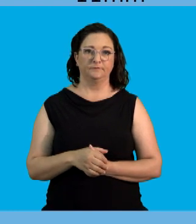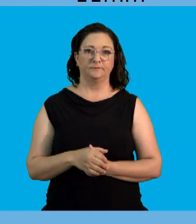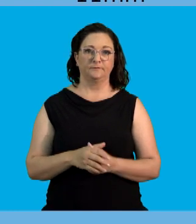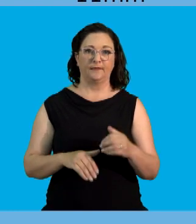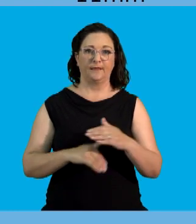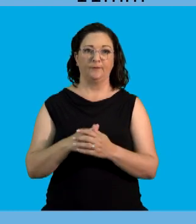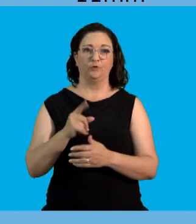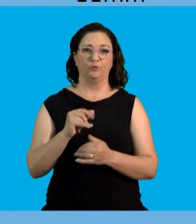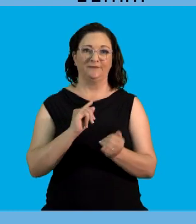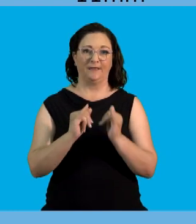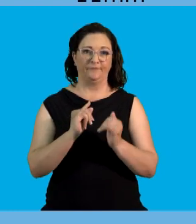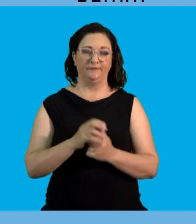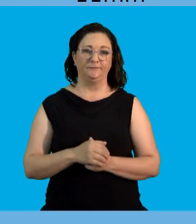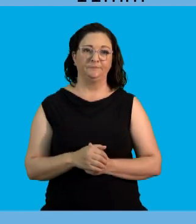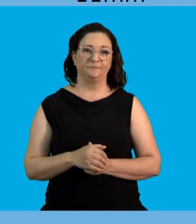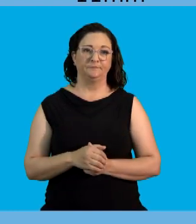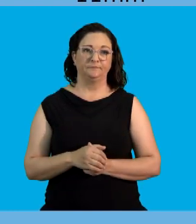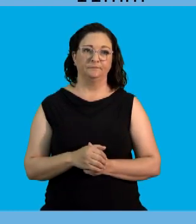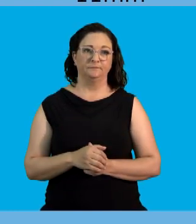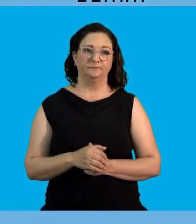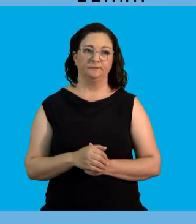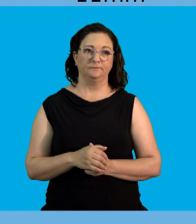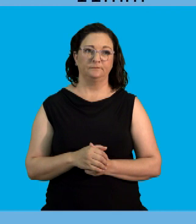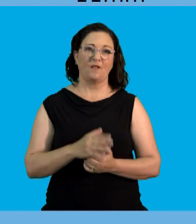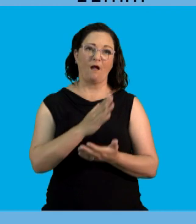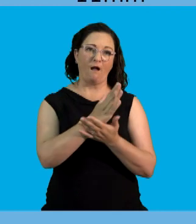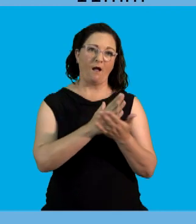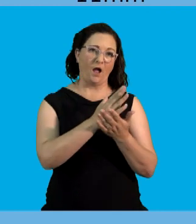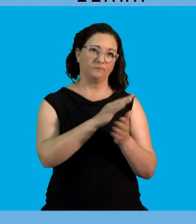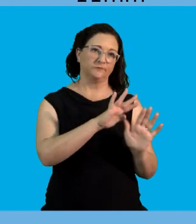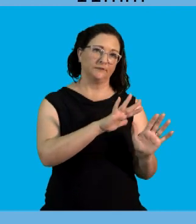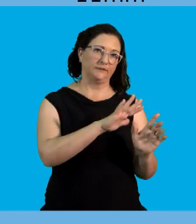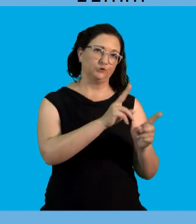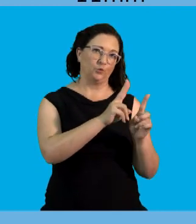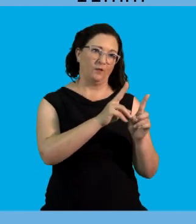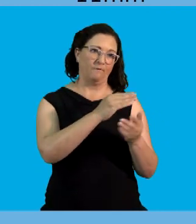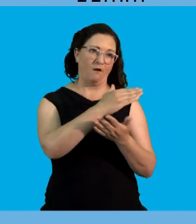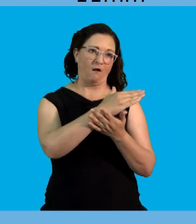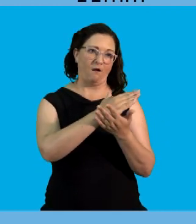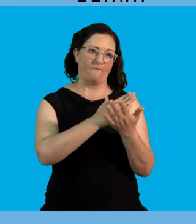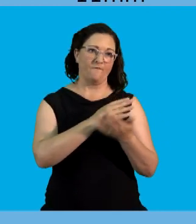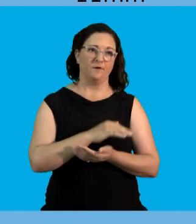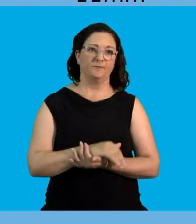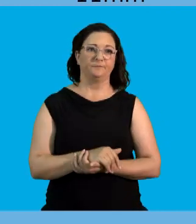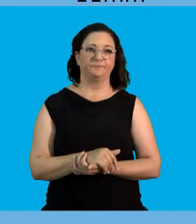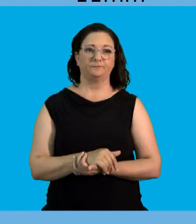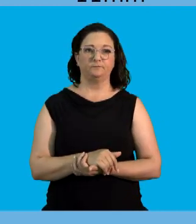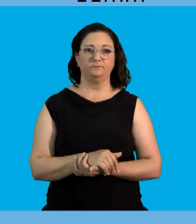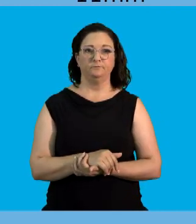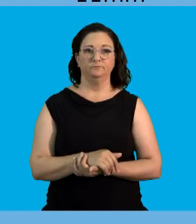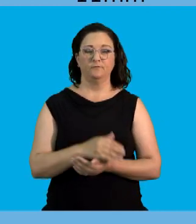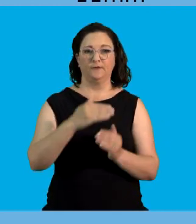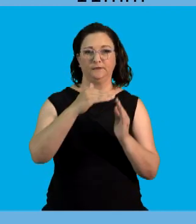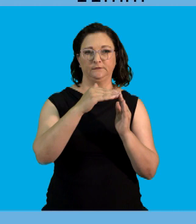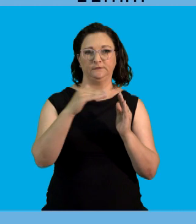it goes all the way up to 11 millimeters. So 11 is halfway through there, so it's the same as that, as our